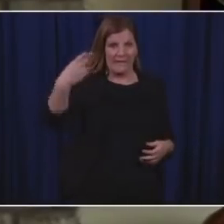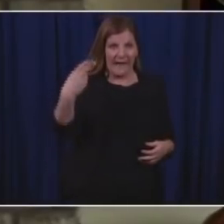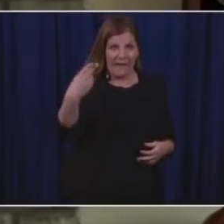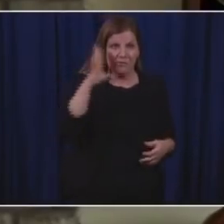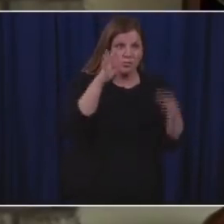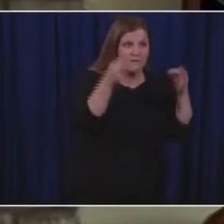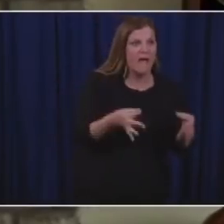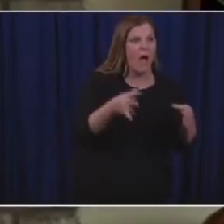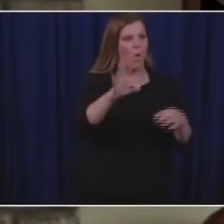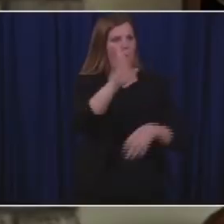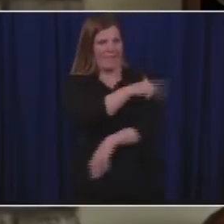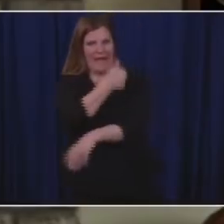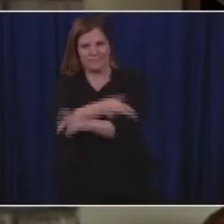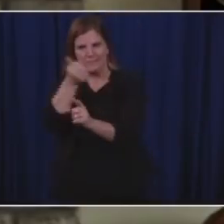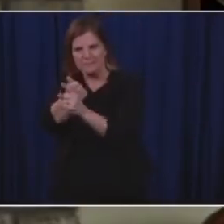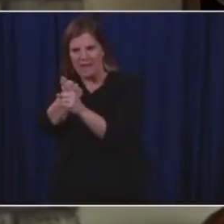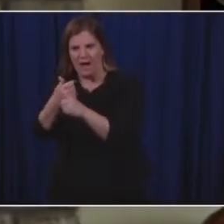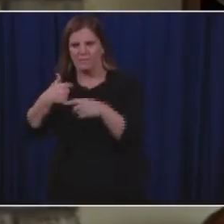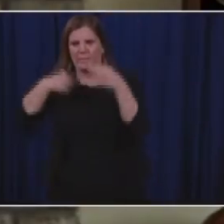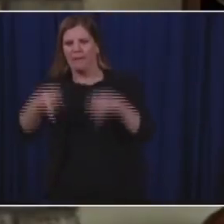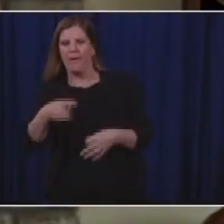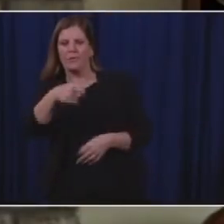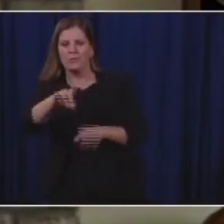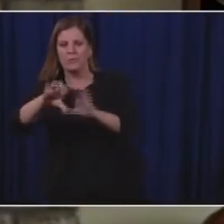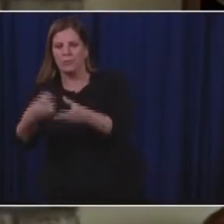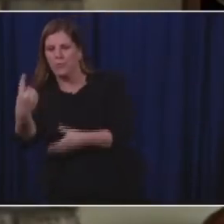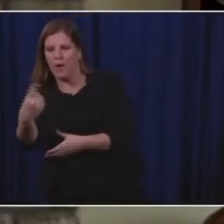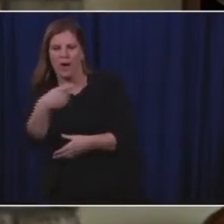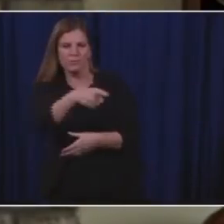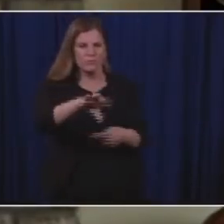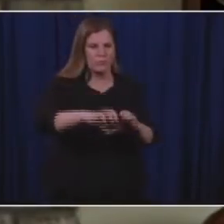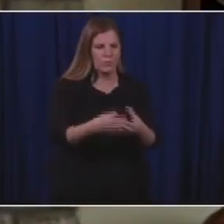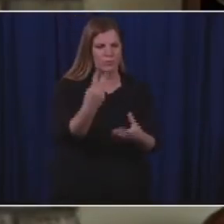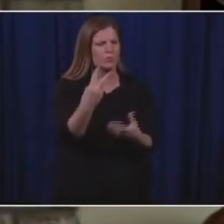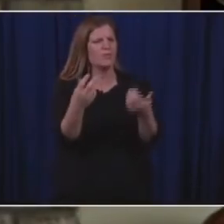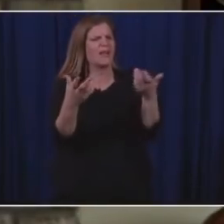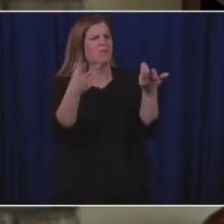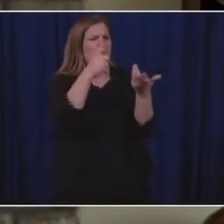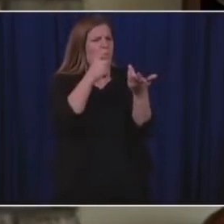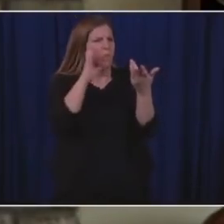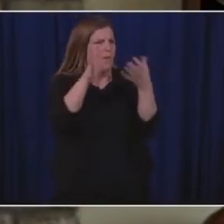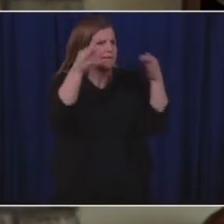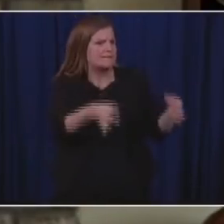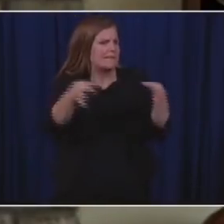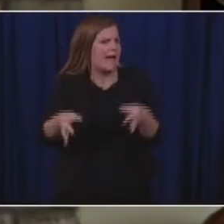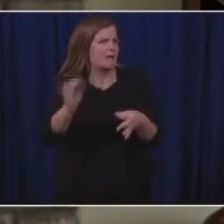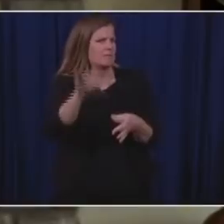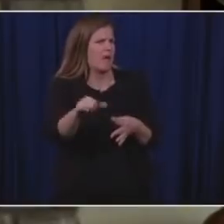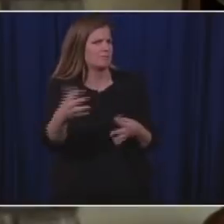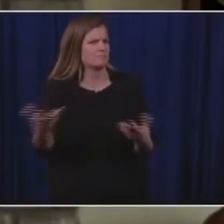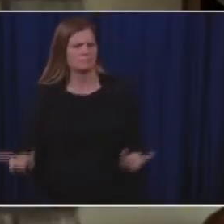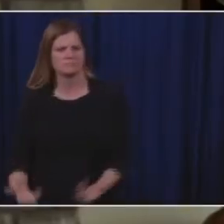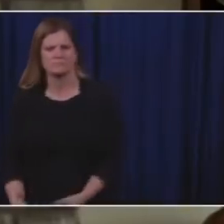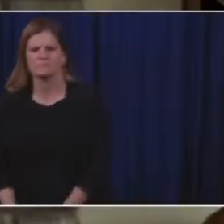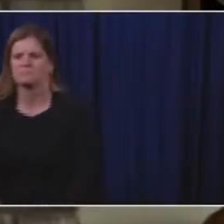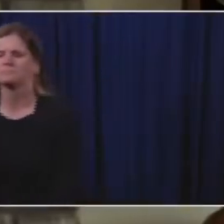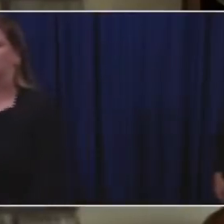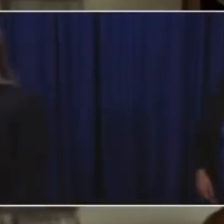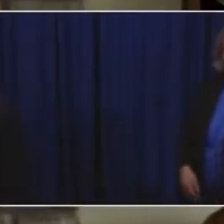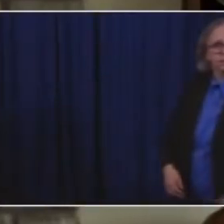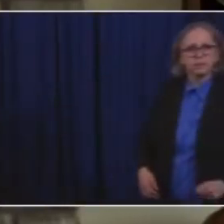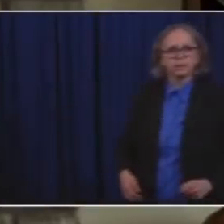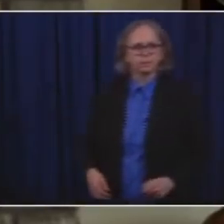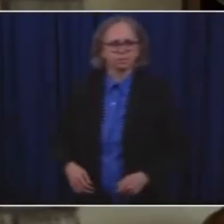1 for 1A, you're in group 2, and on down the line? Who makes that decision? Well, the guidance comes